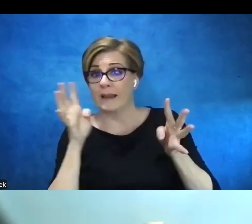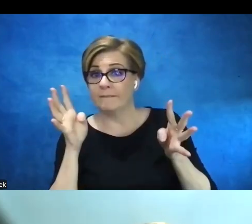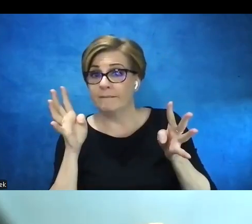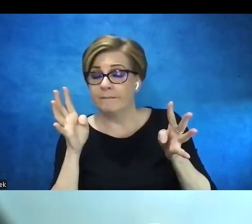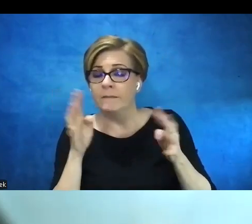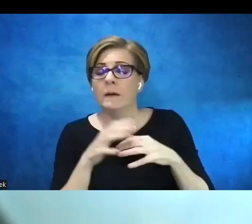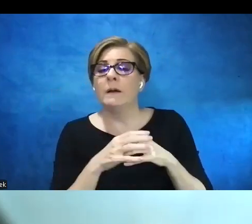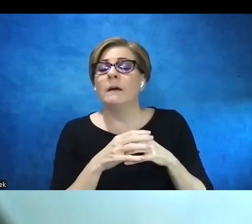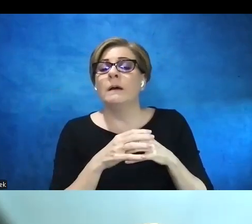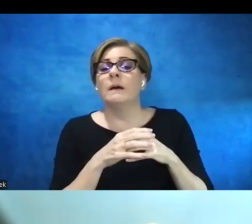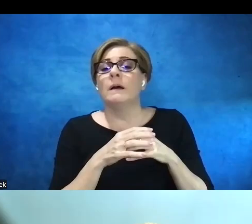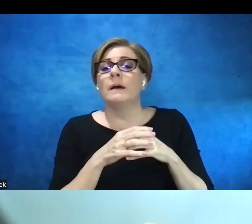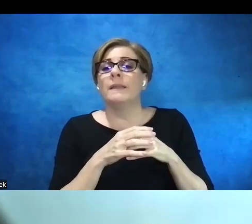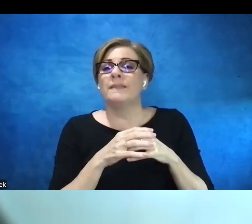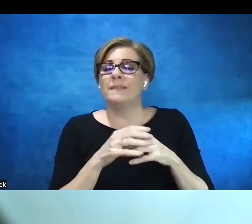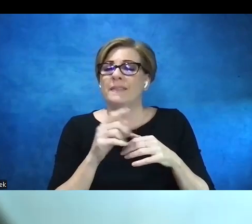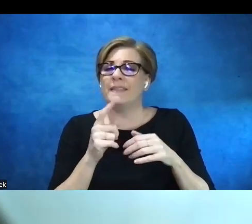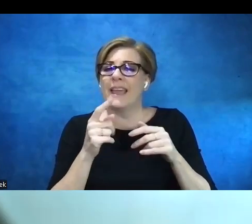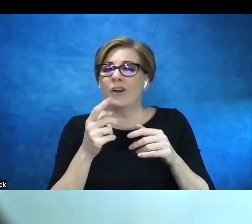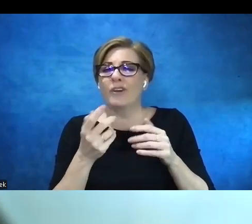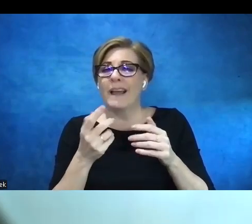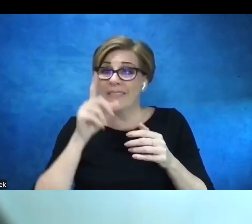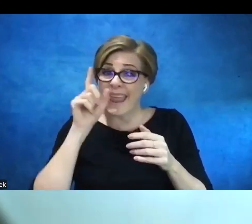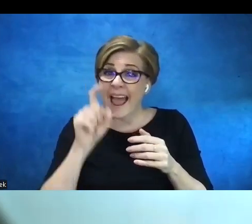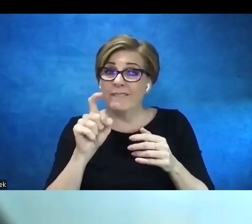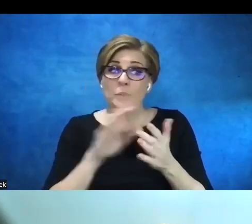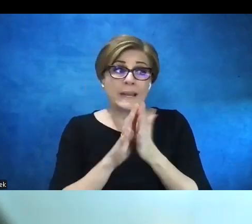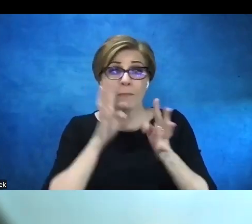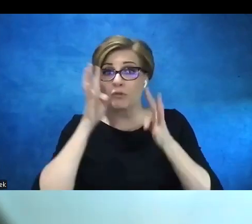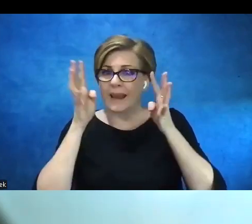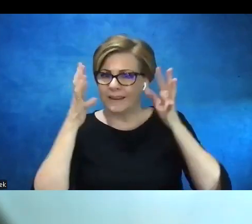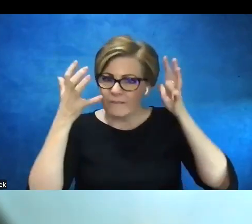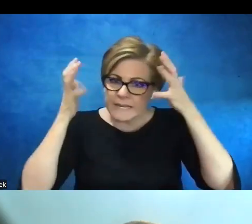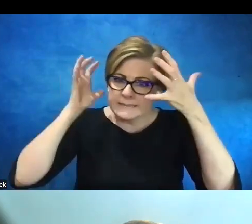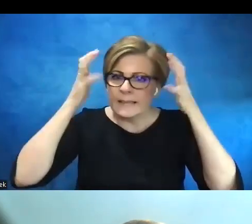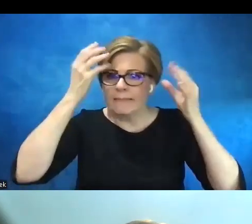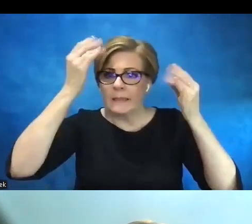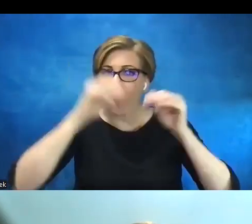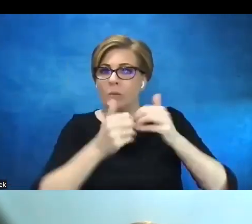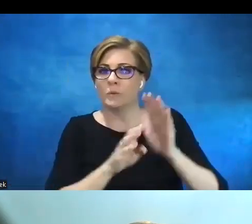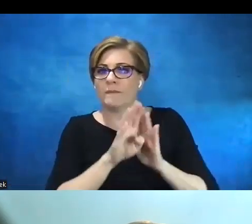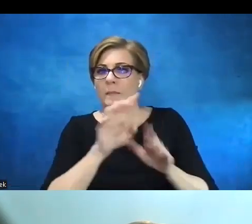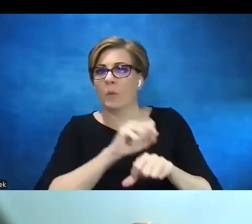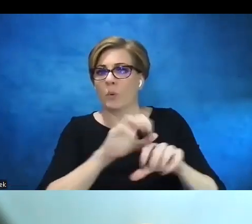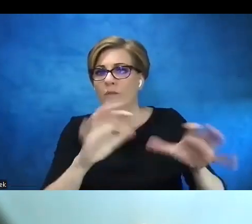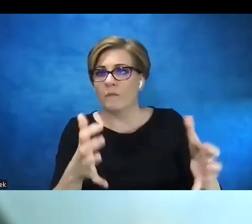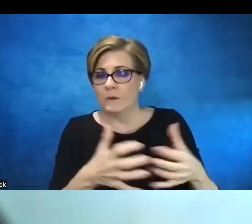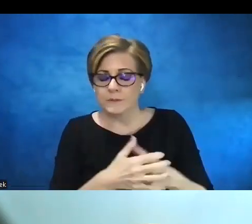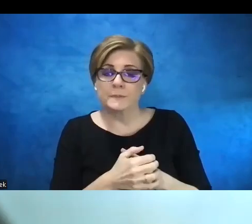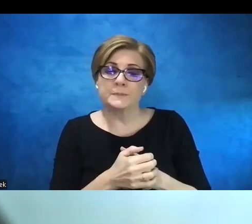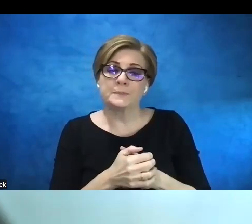reimagining, Wendy, as you said, their workforce teams. And also, I really loved